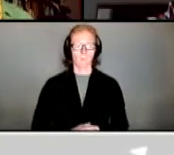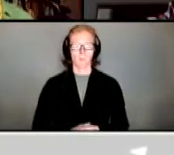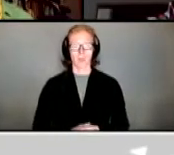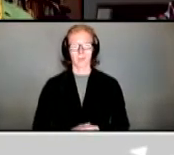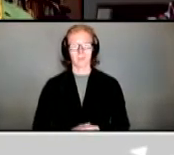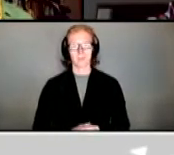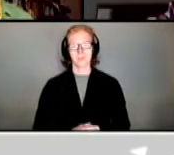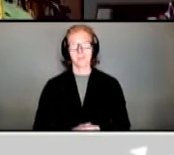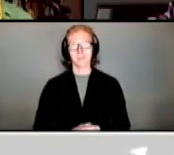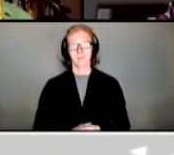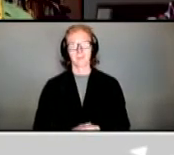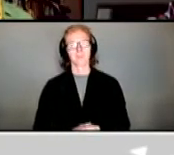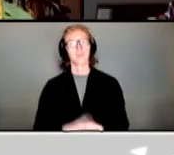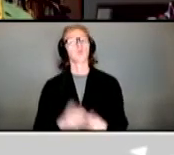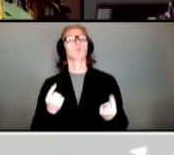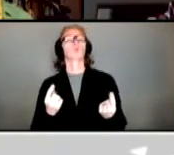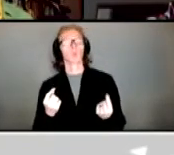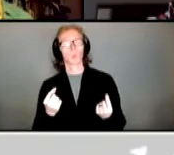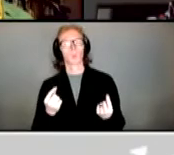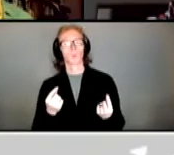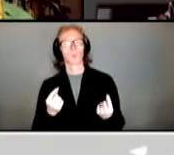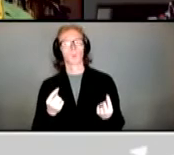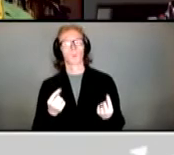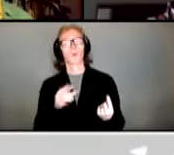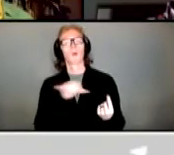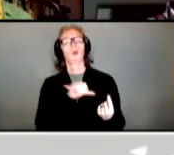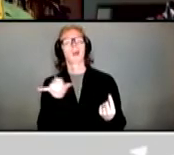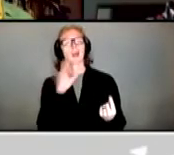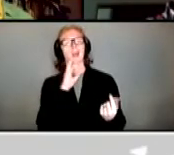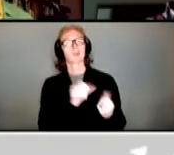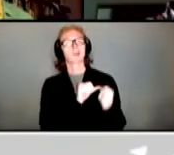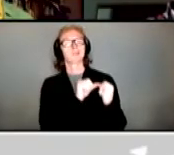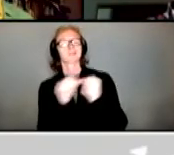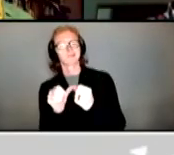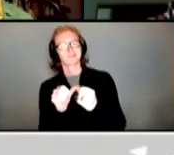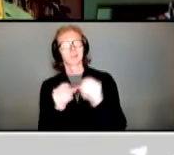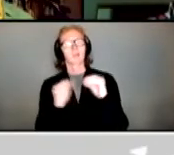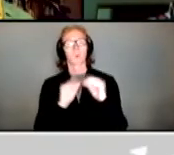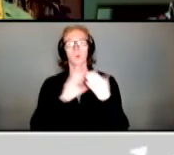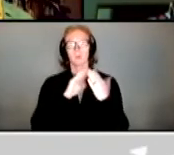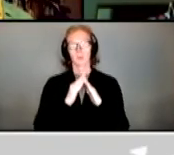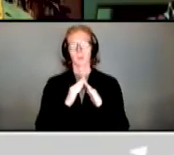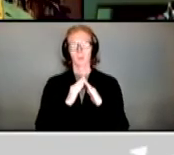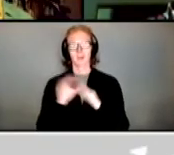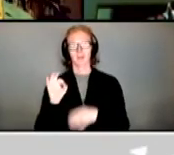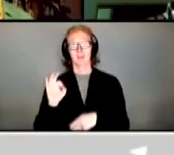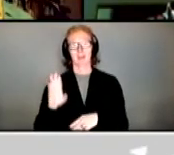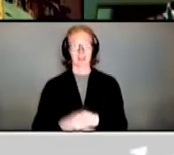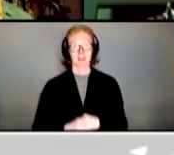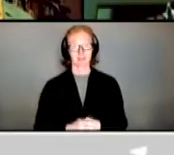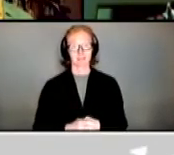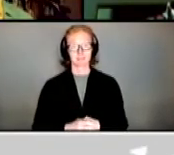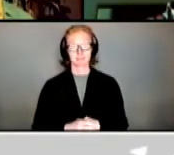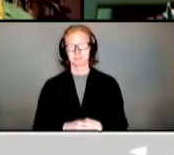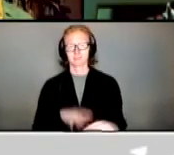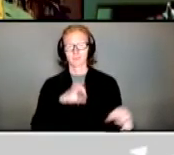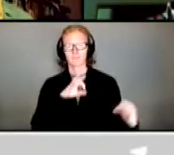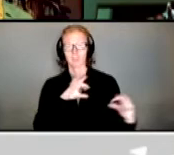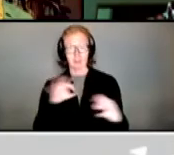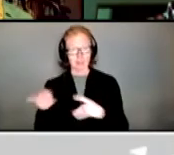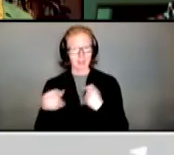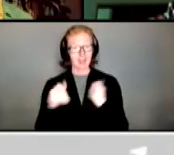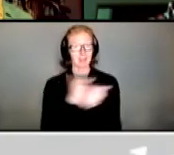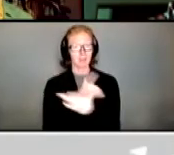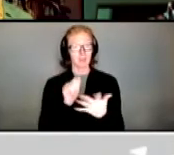on what we should be doing as we move forward to get more community feedback on the